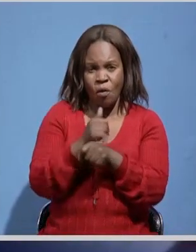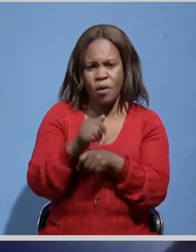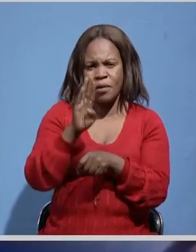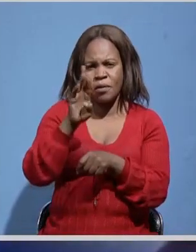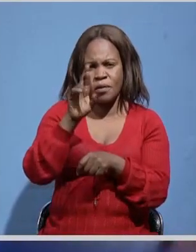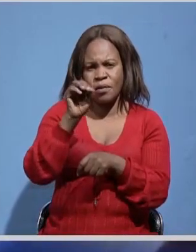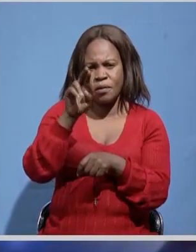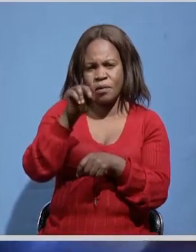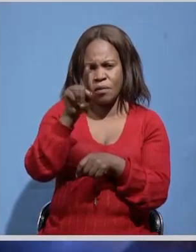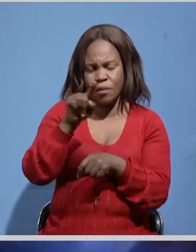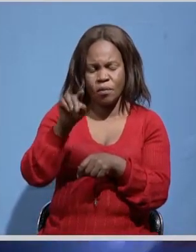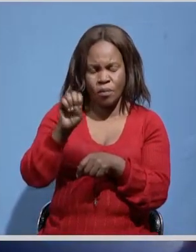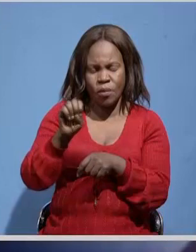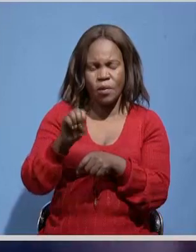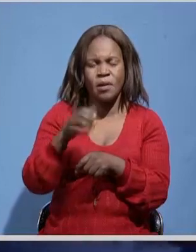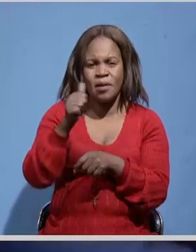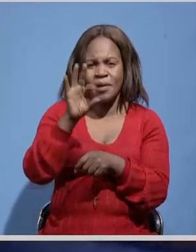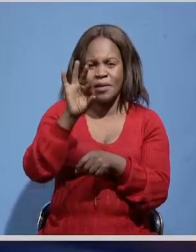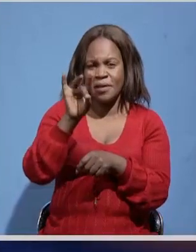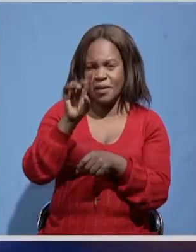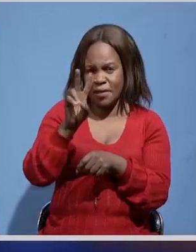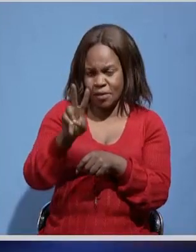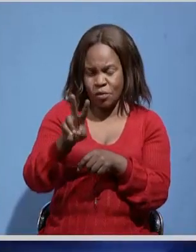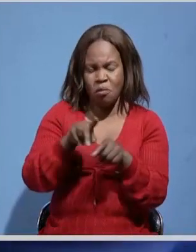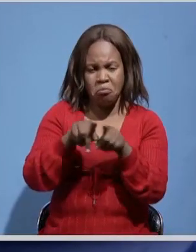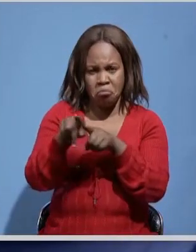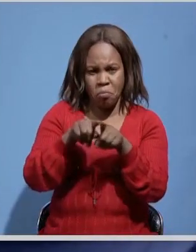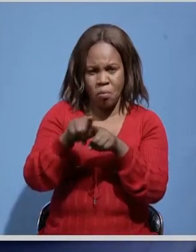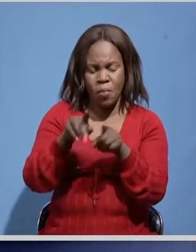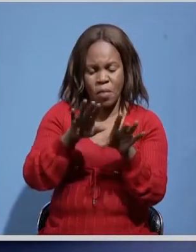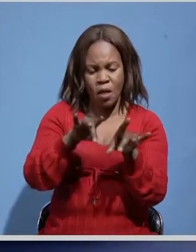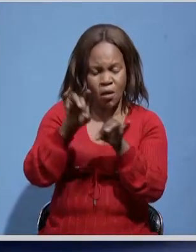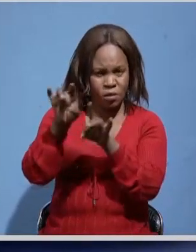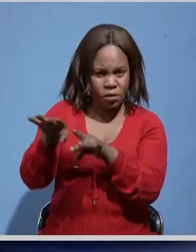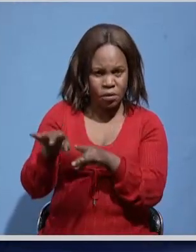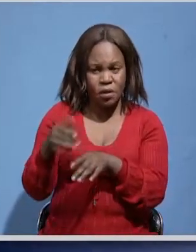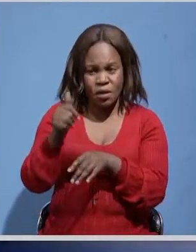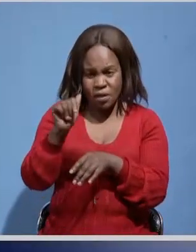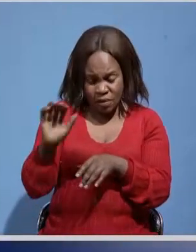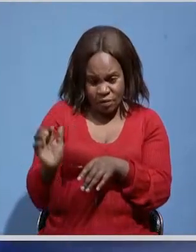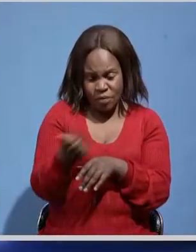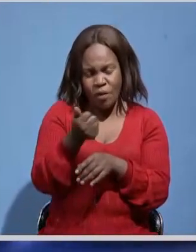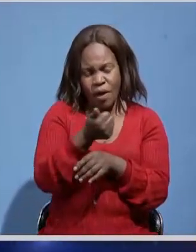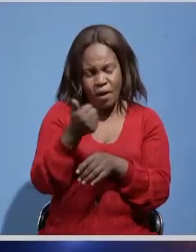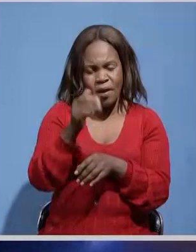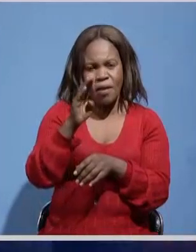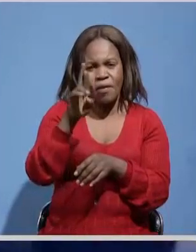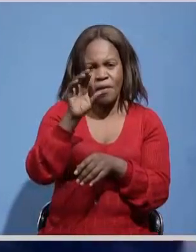during the 1982 Commonwealth Games in Brisbane, Australia. He took another bronze during